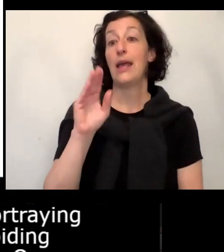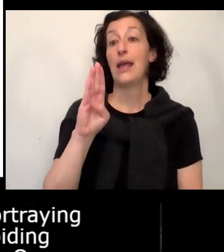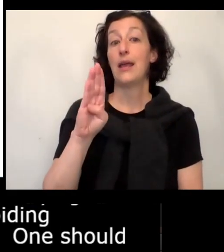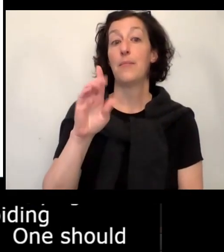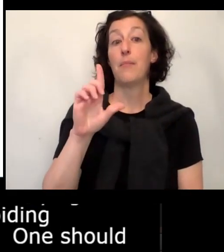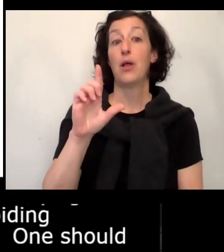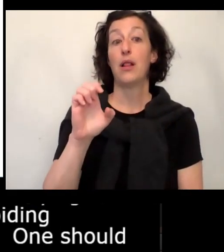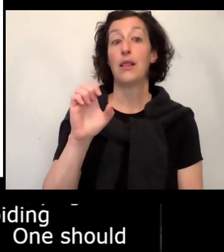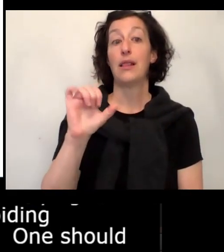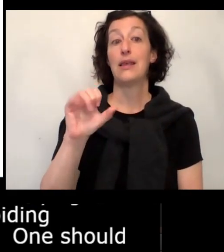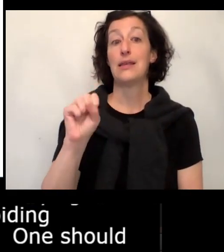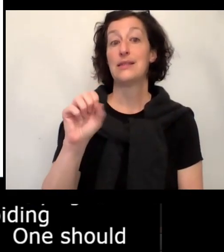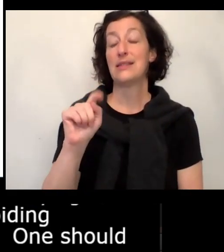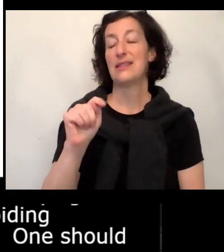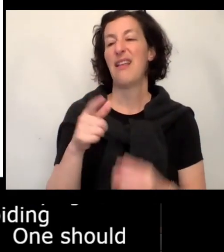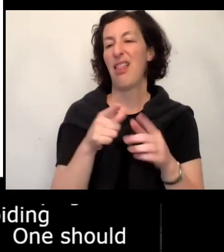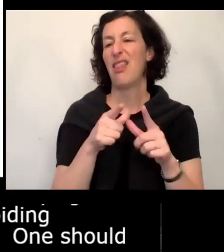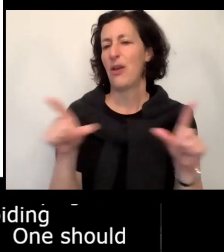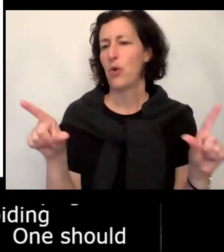as well,